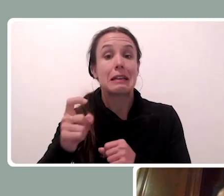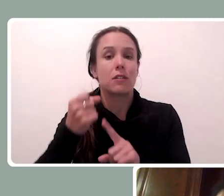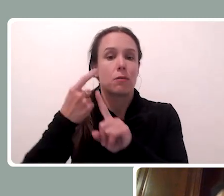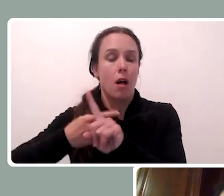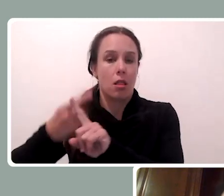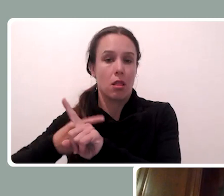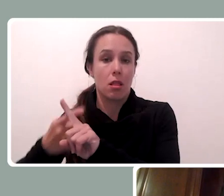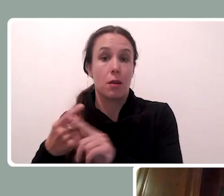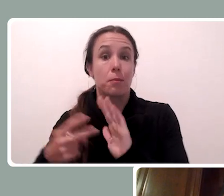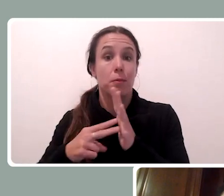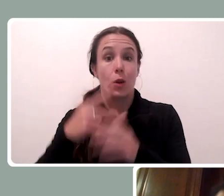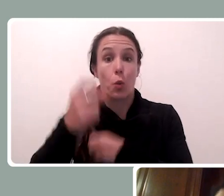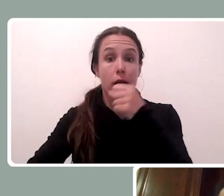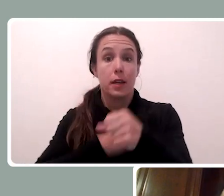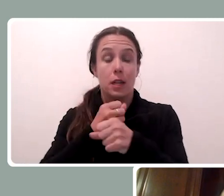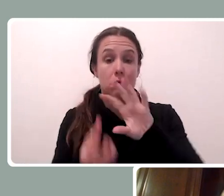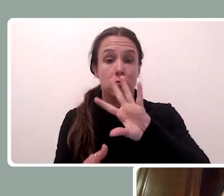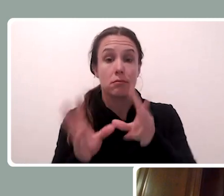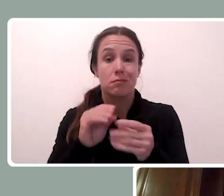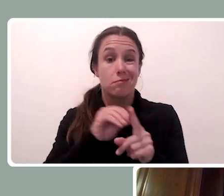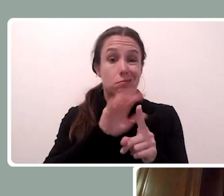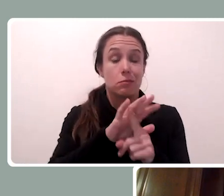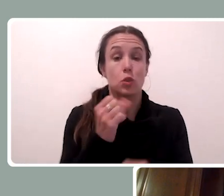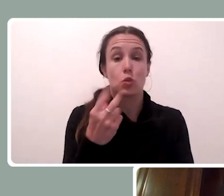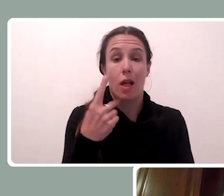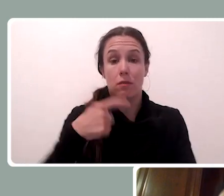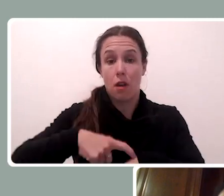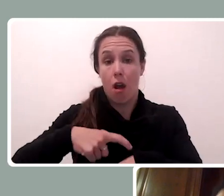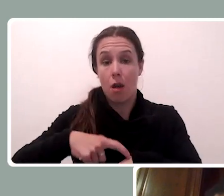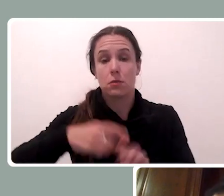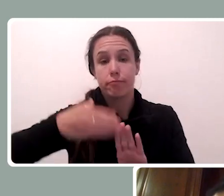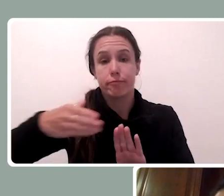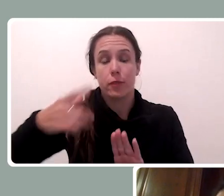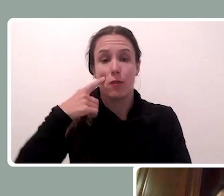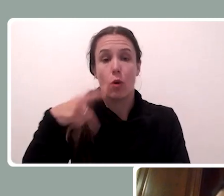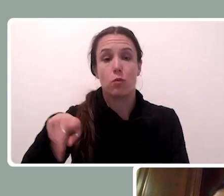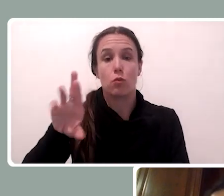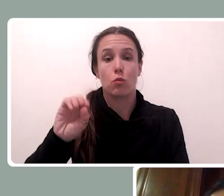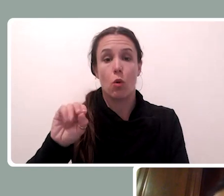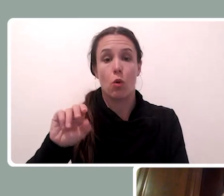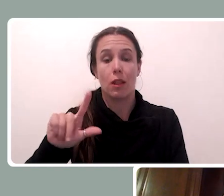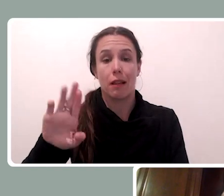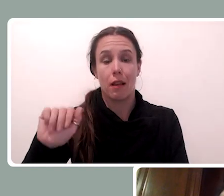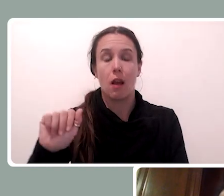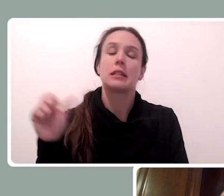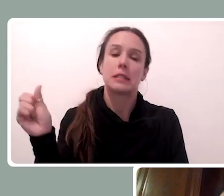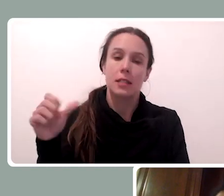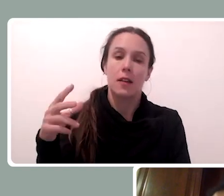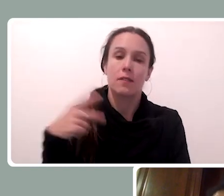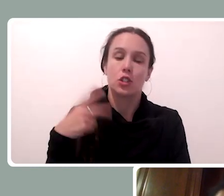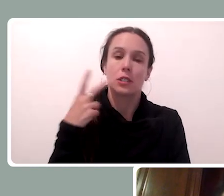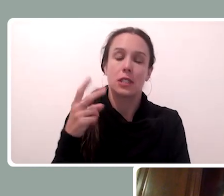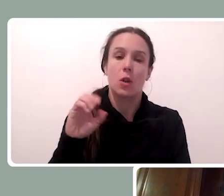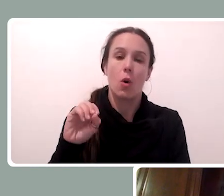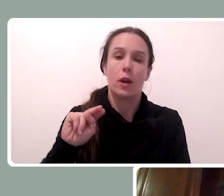in a given year, the exposure is 12 times of Prolia. So yes, I have seen ONJ on